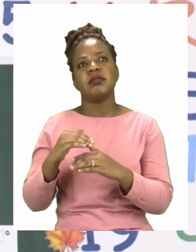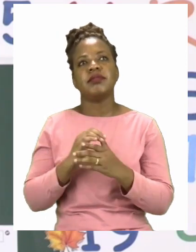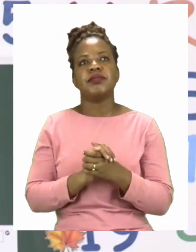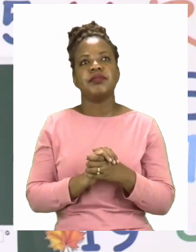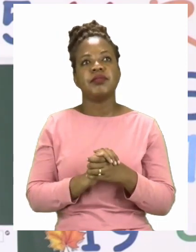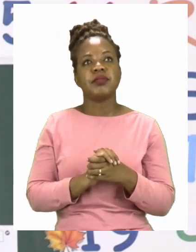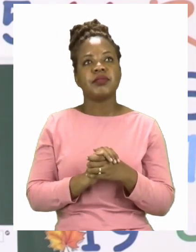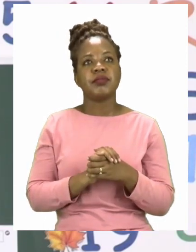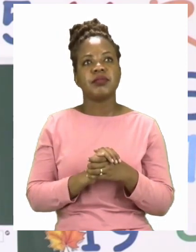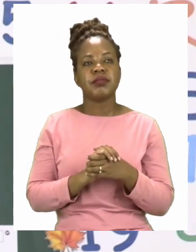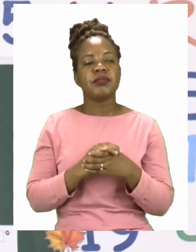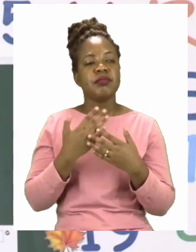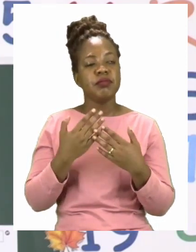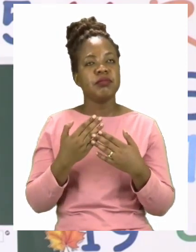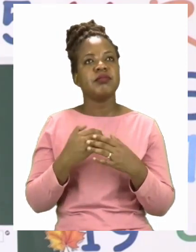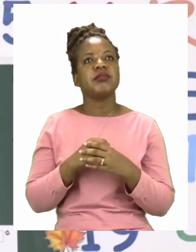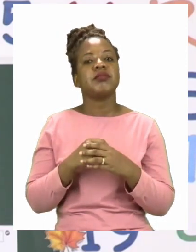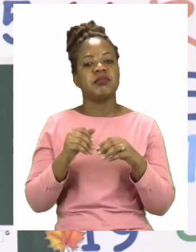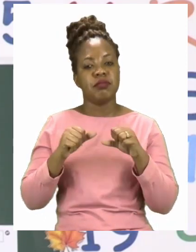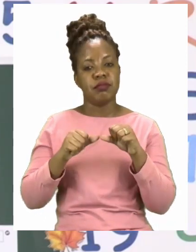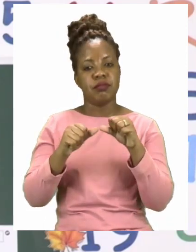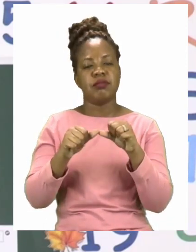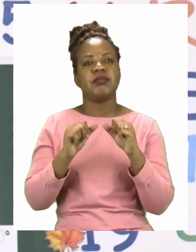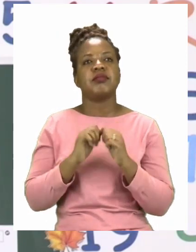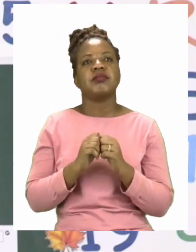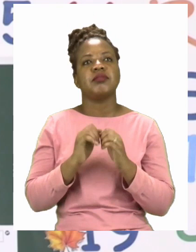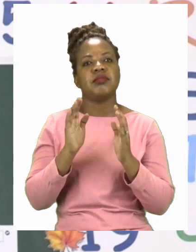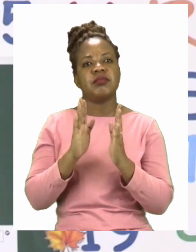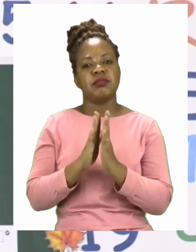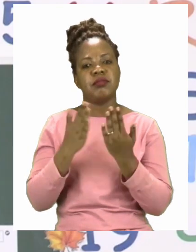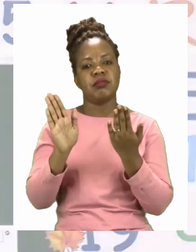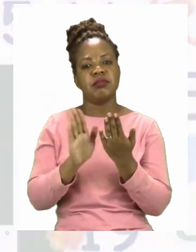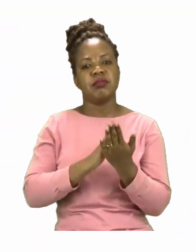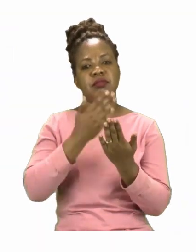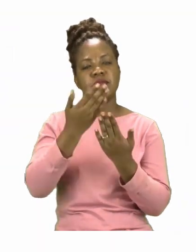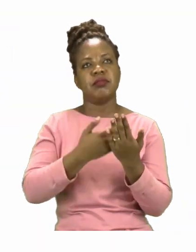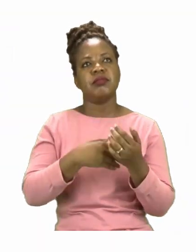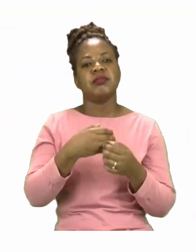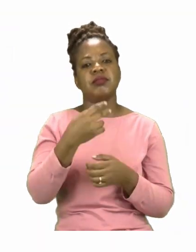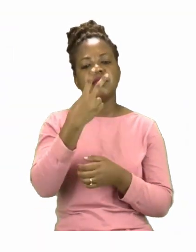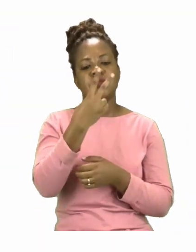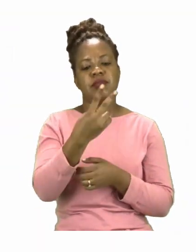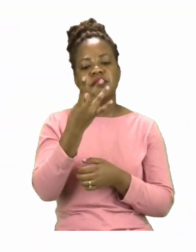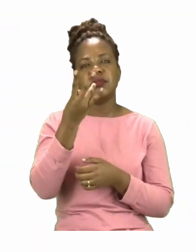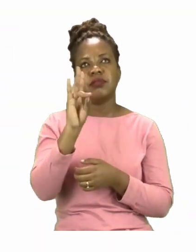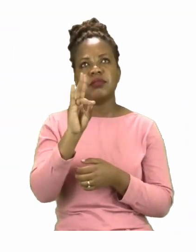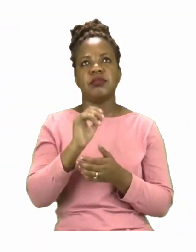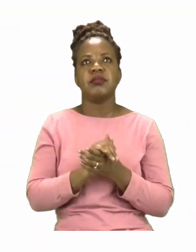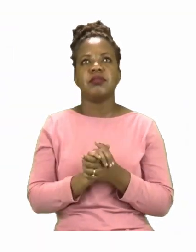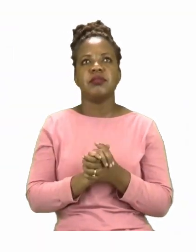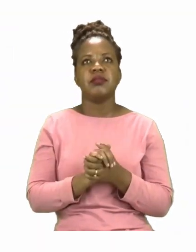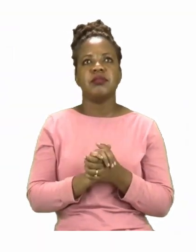for now, let us now move on to page 27. On page 27, we